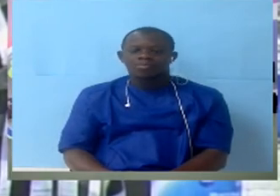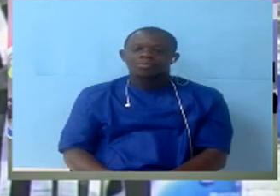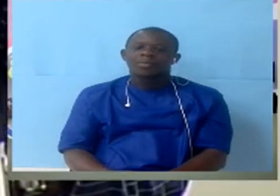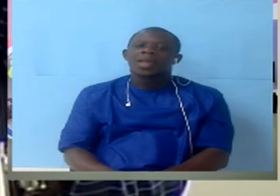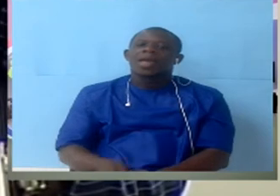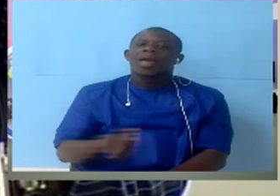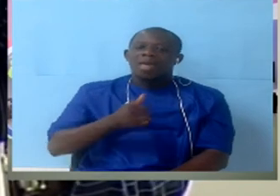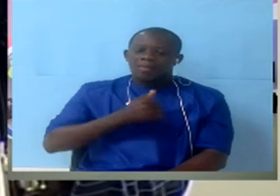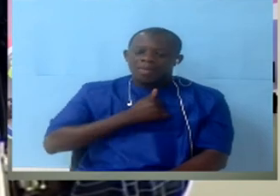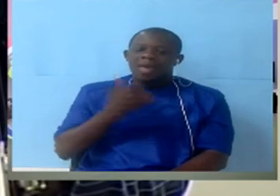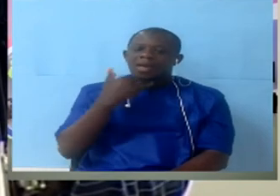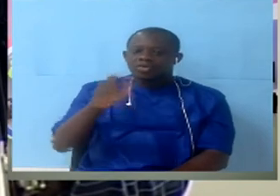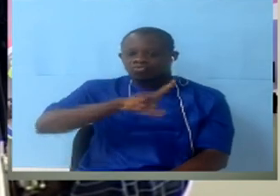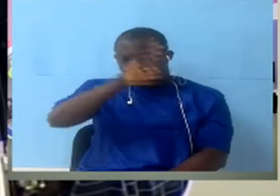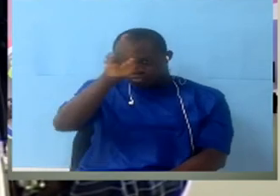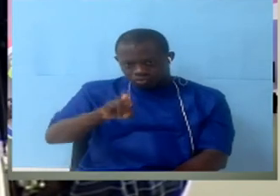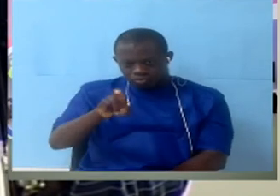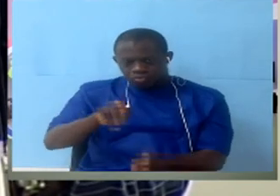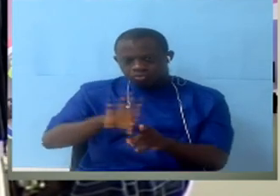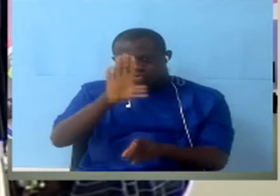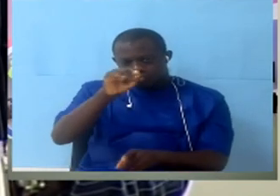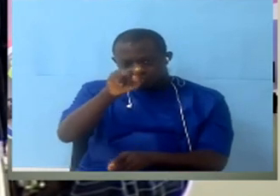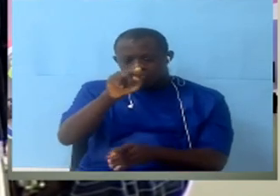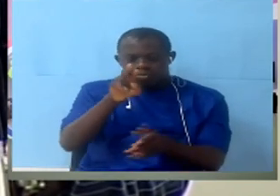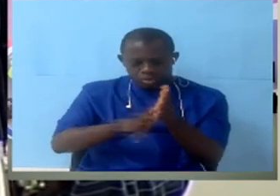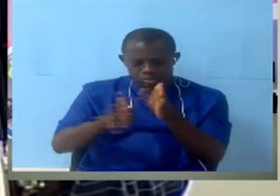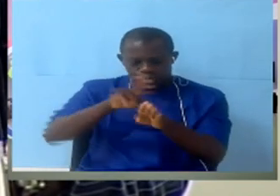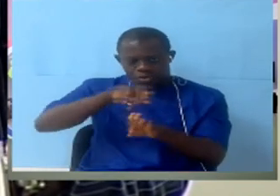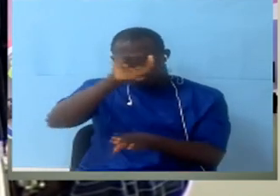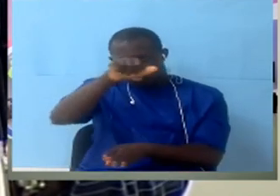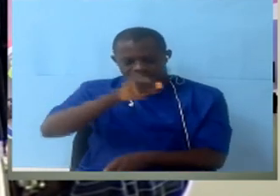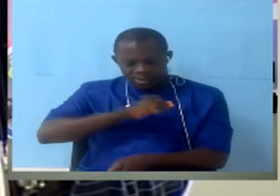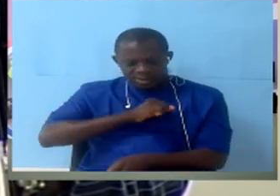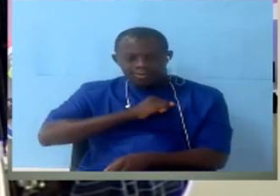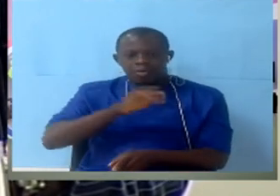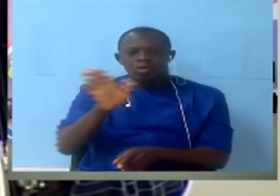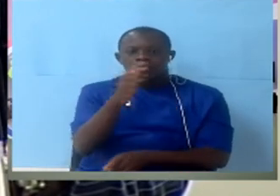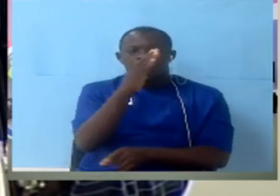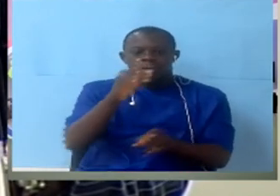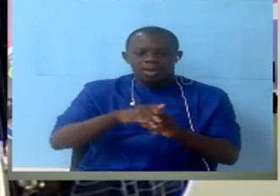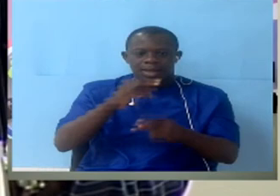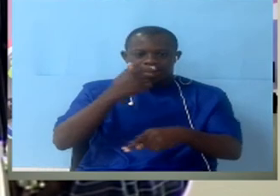The question is, yes, did you report yourself to the army?